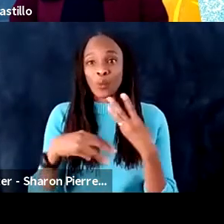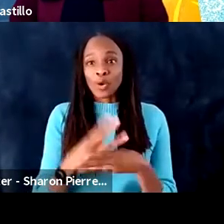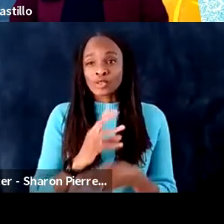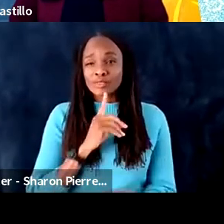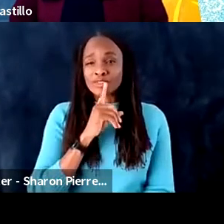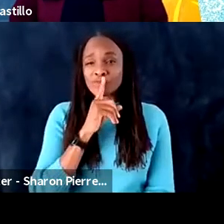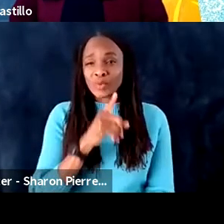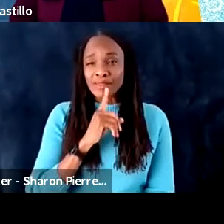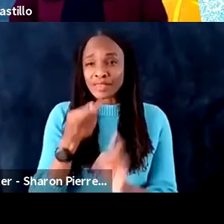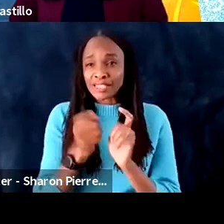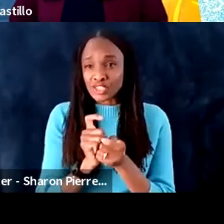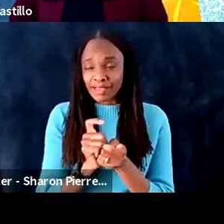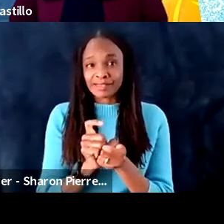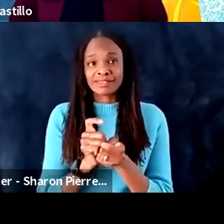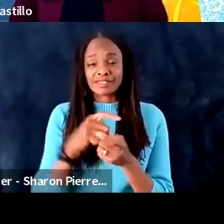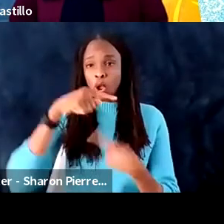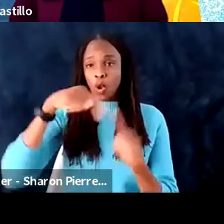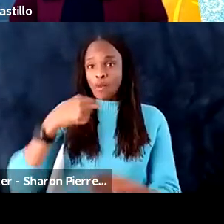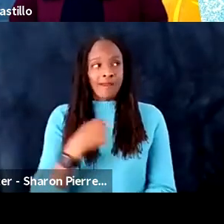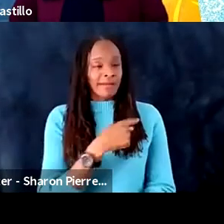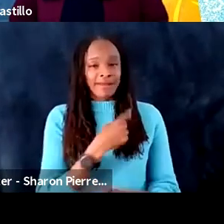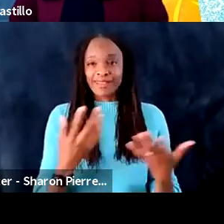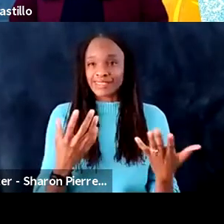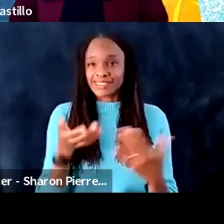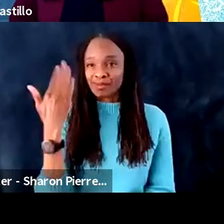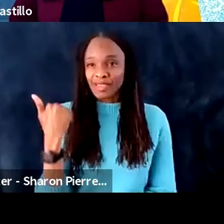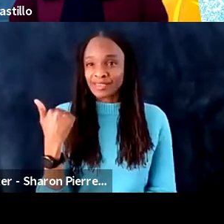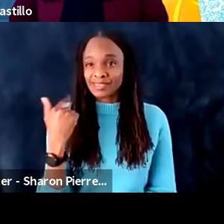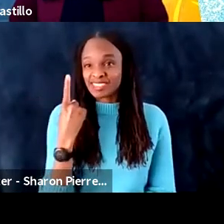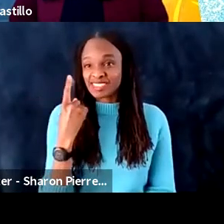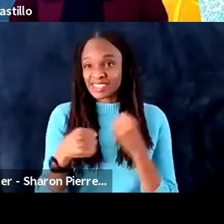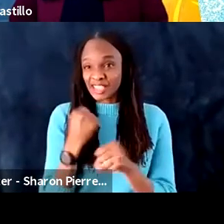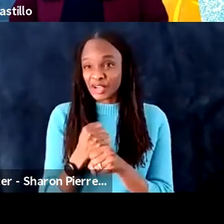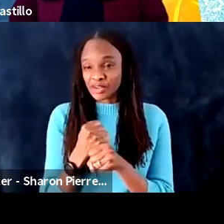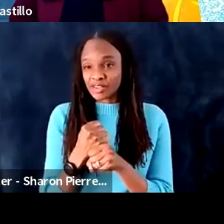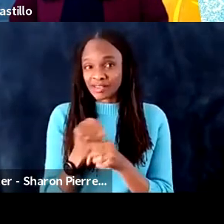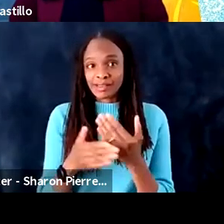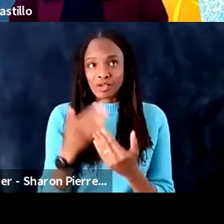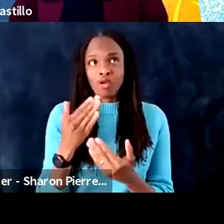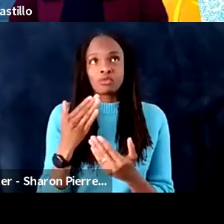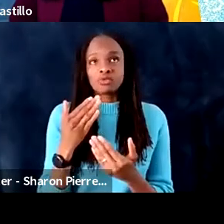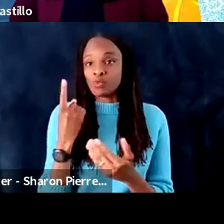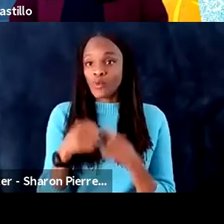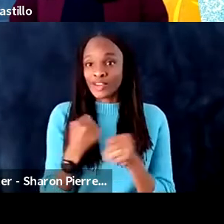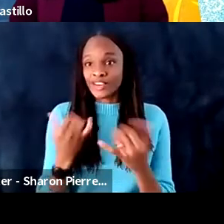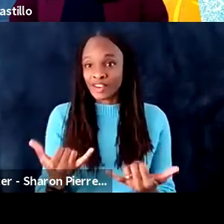changed around and amongst us in terms of the last year. And it's almost been a year now.